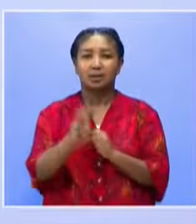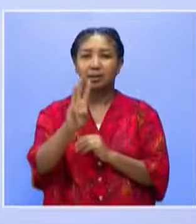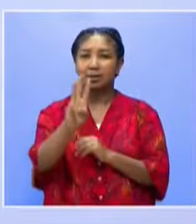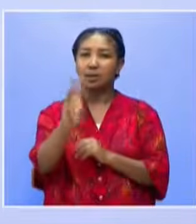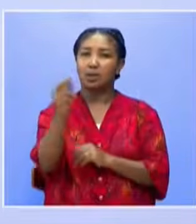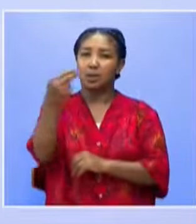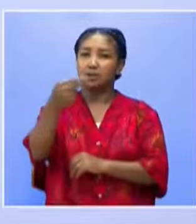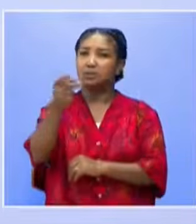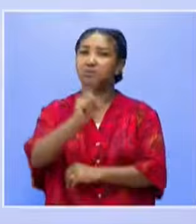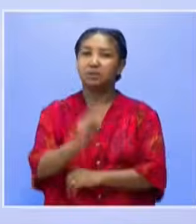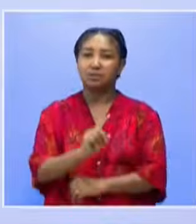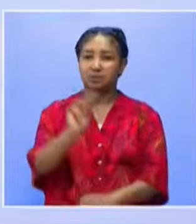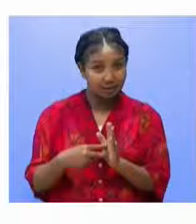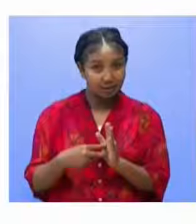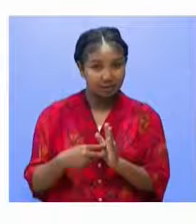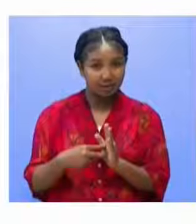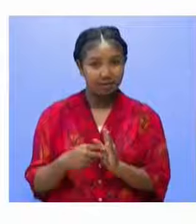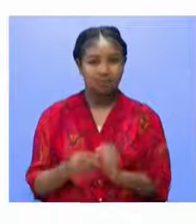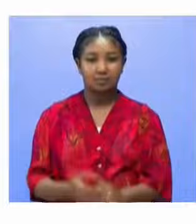say WH question?